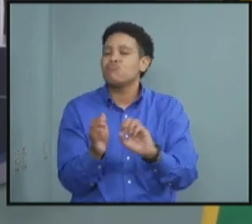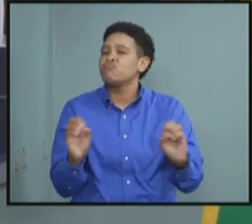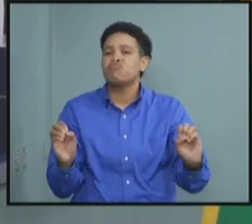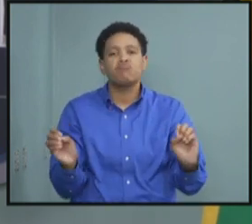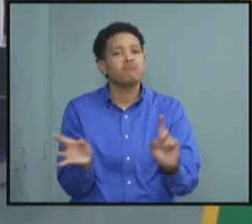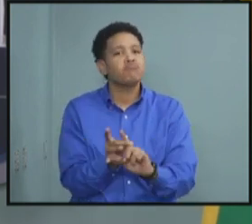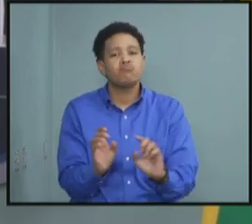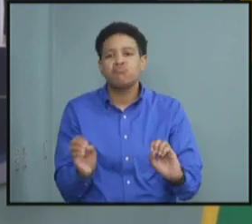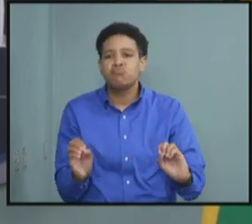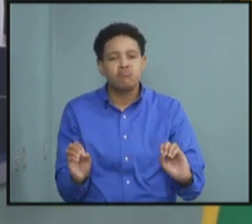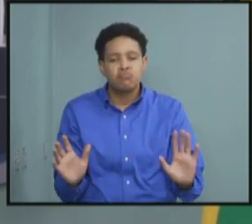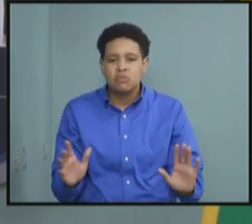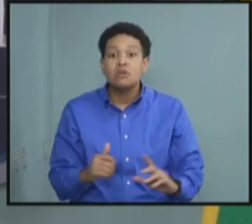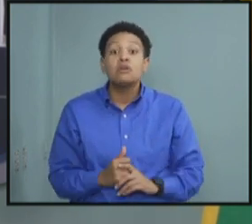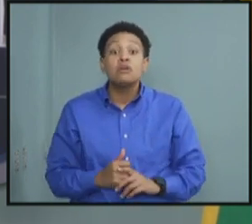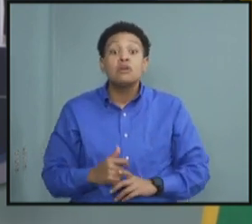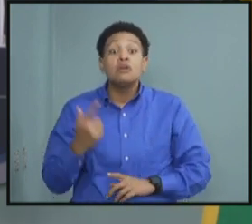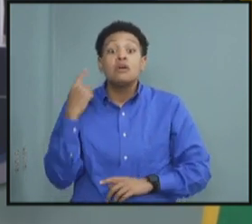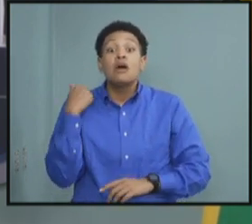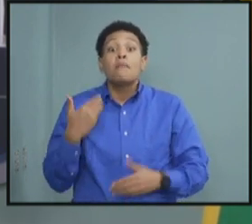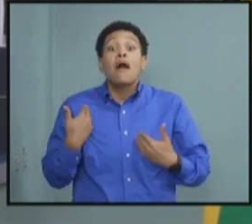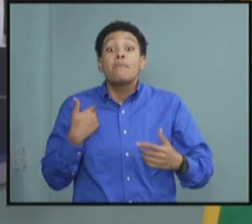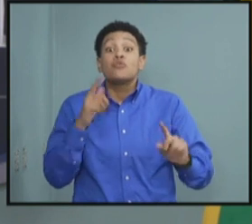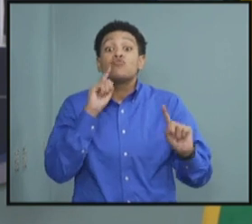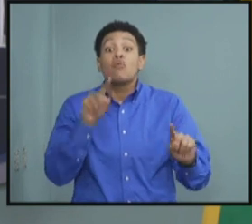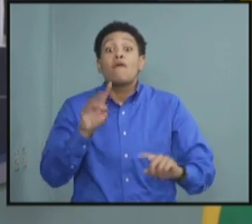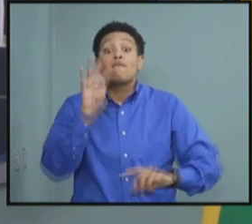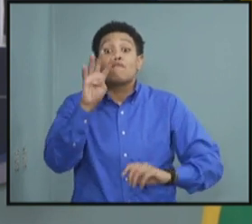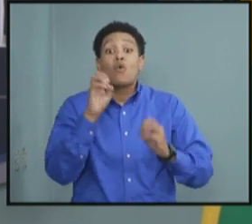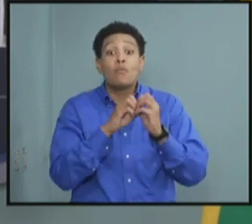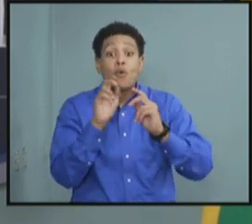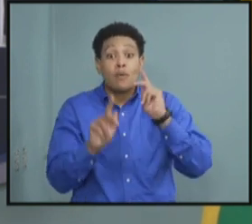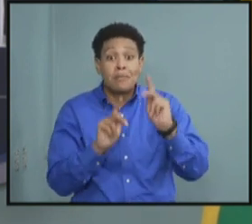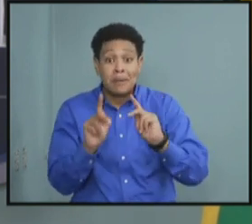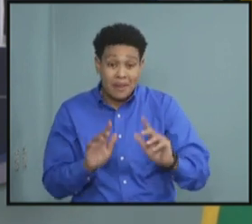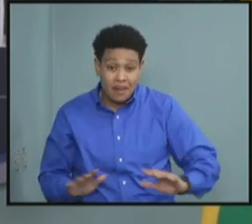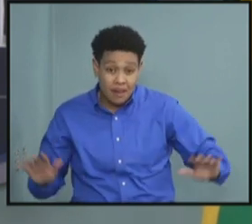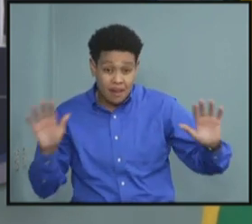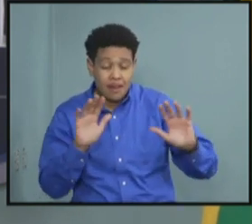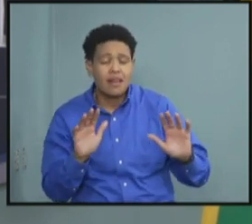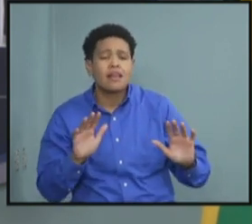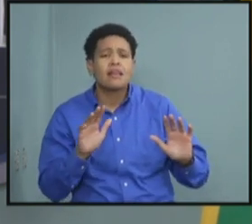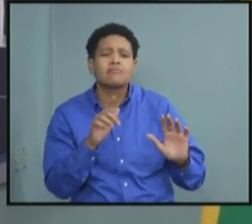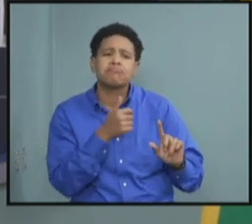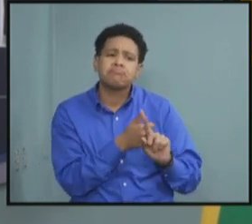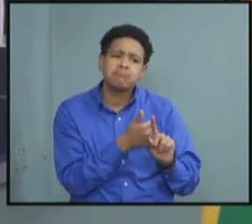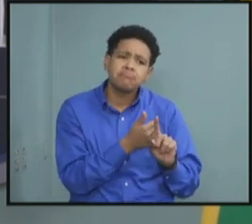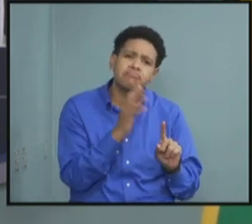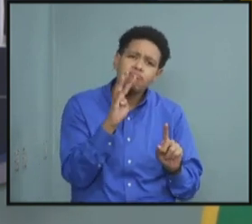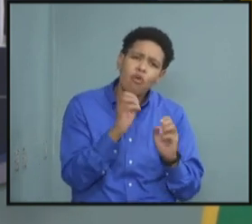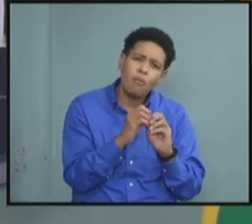to report that four more persons were